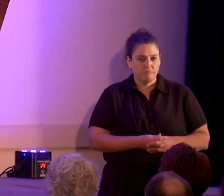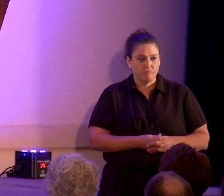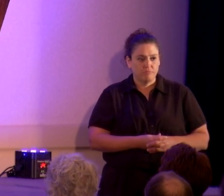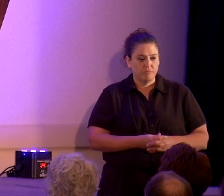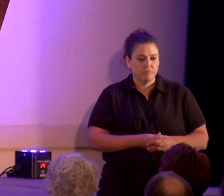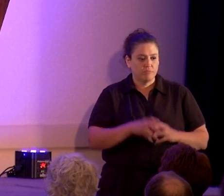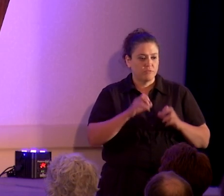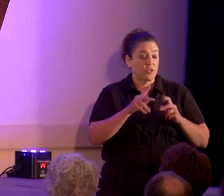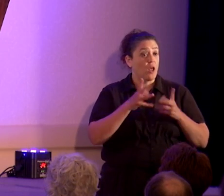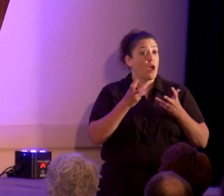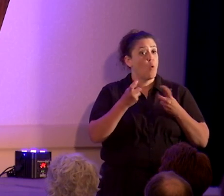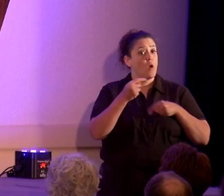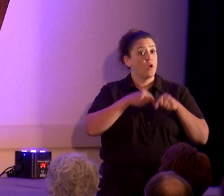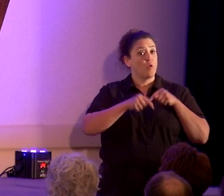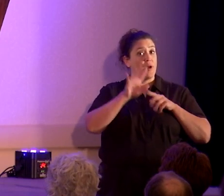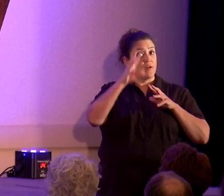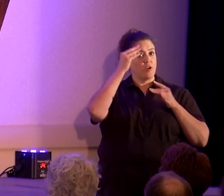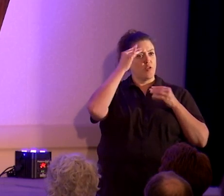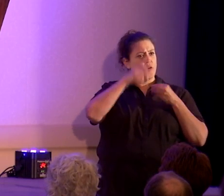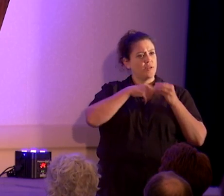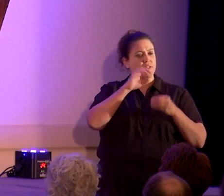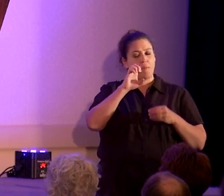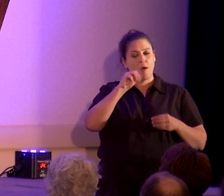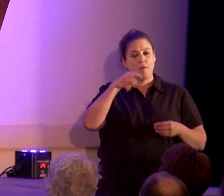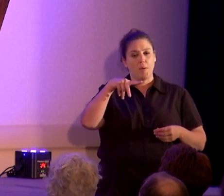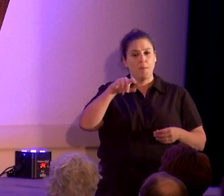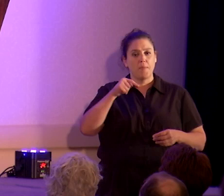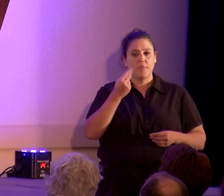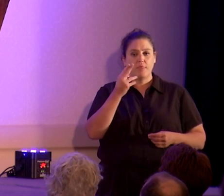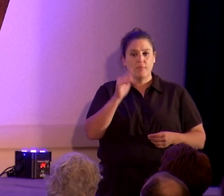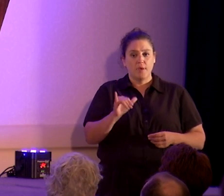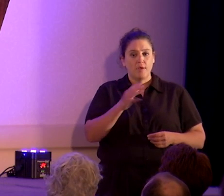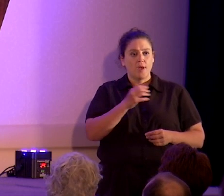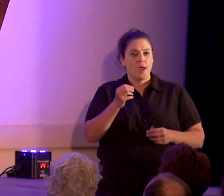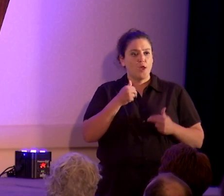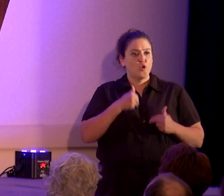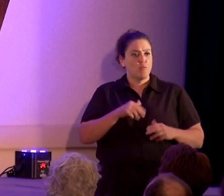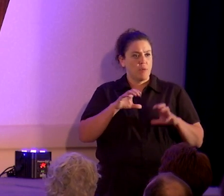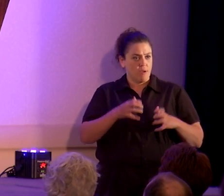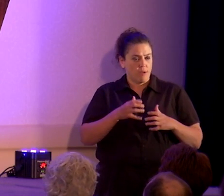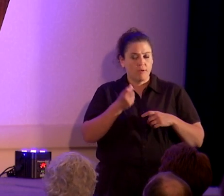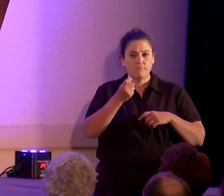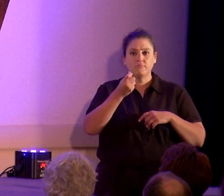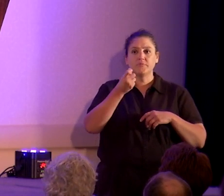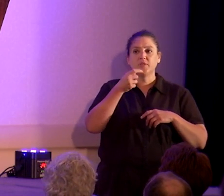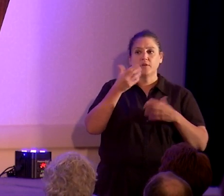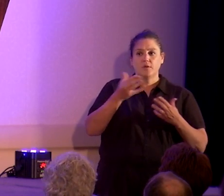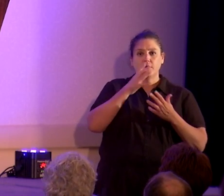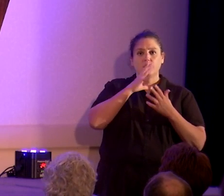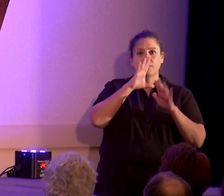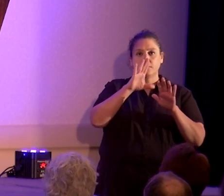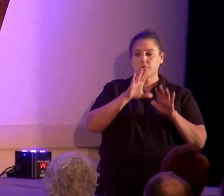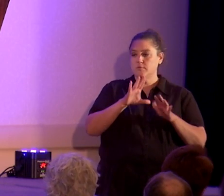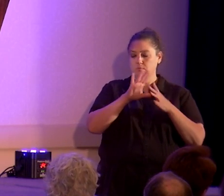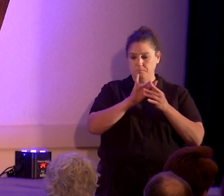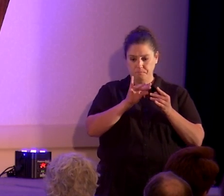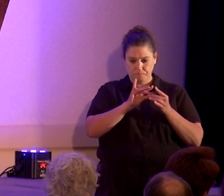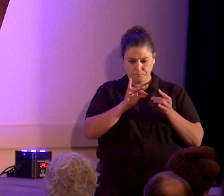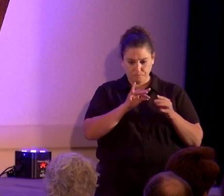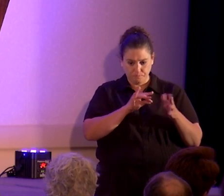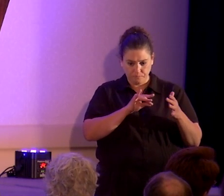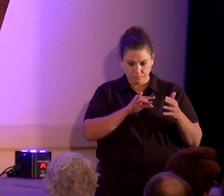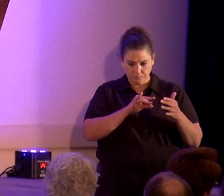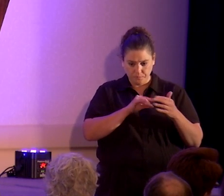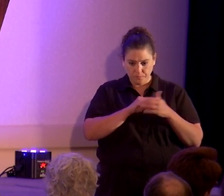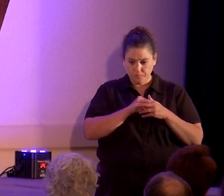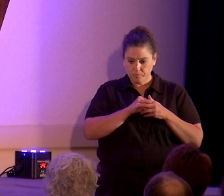Very well. Want to go back to your thoughts on empathy and humanity and whatnot. Here is a really great question. Here we